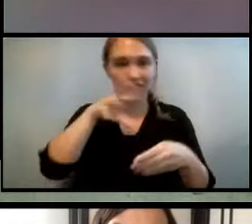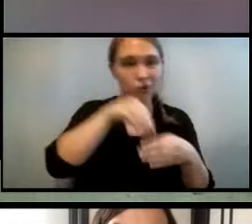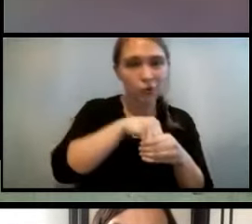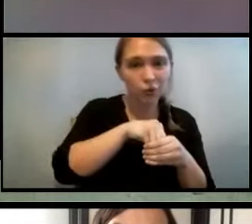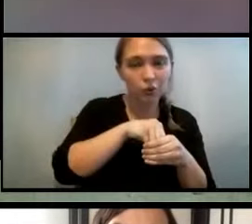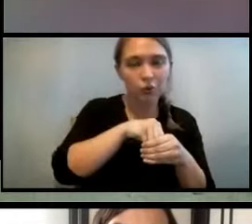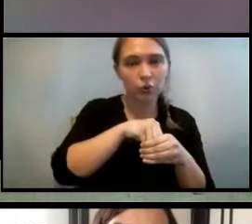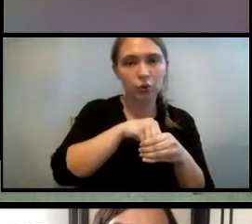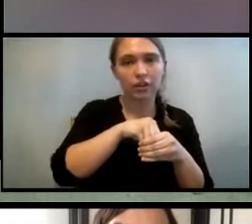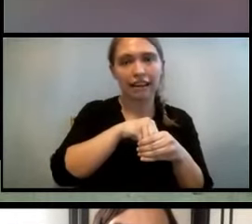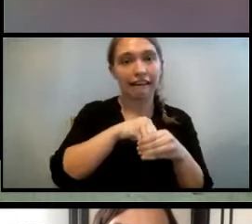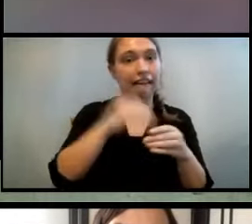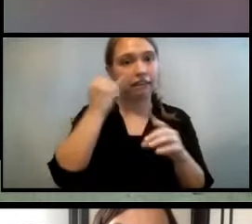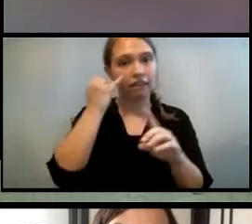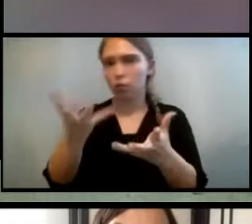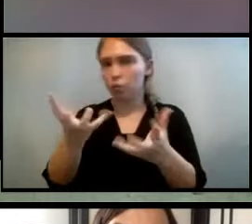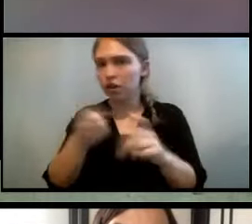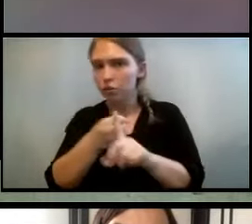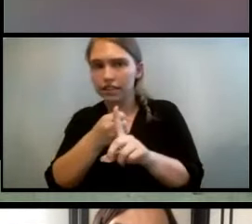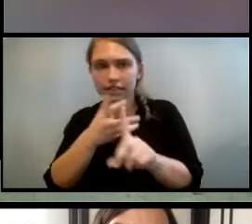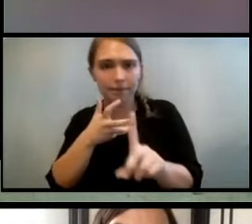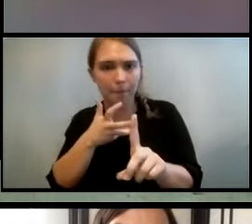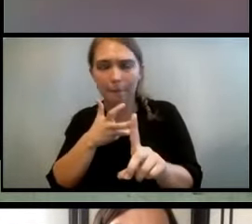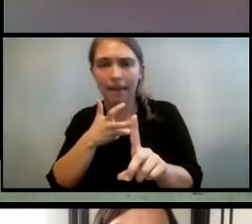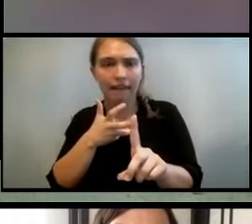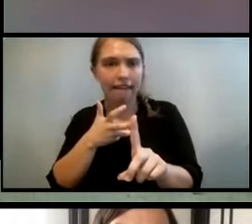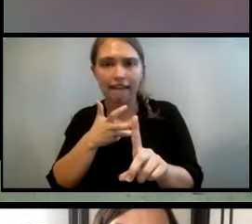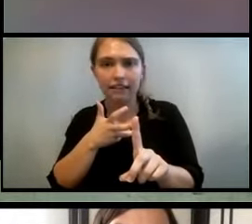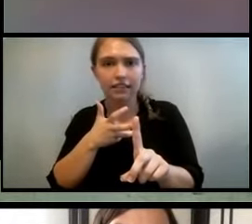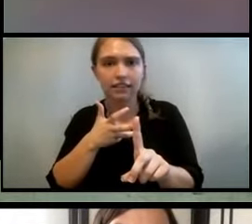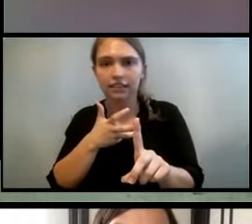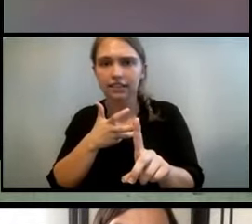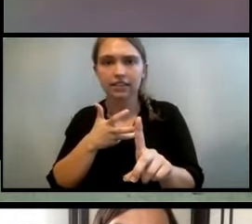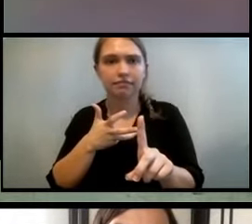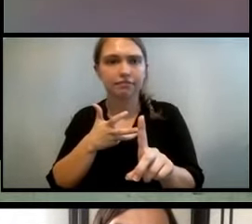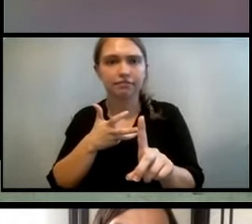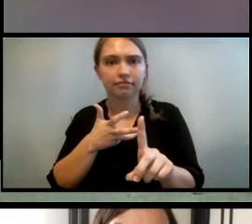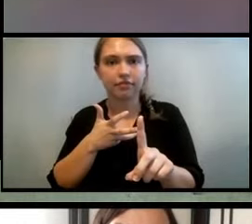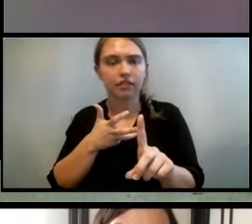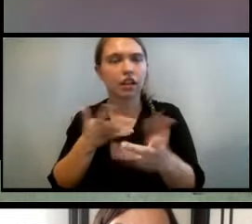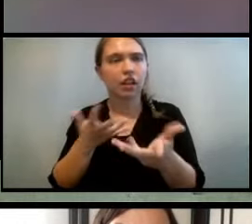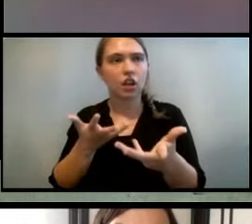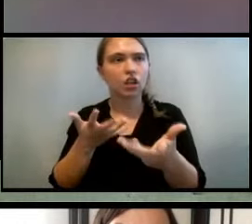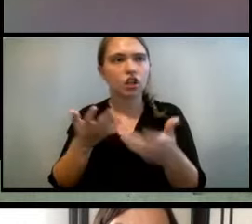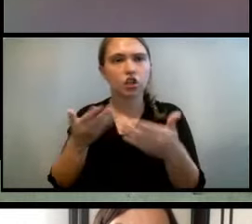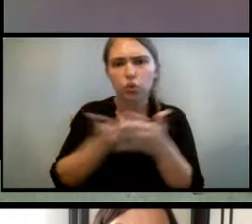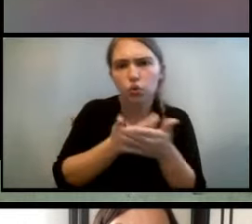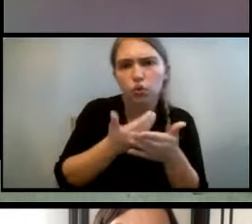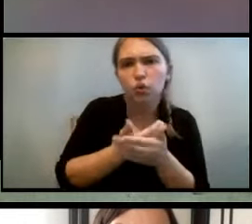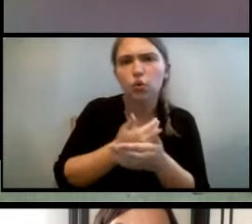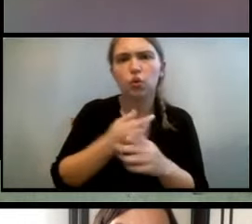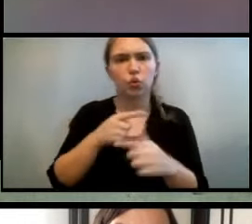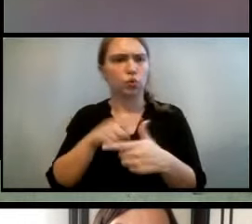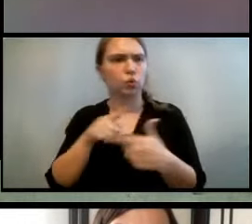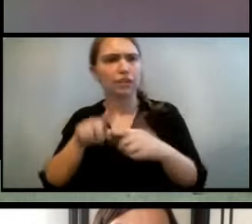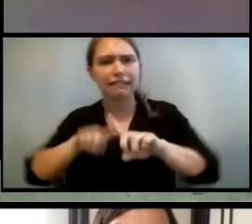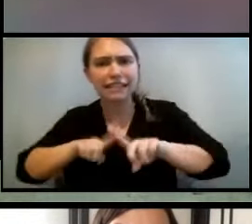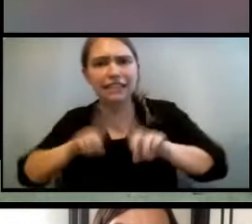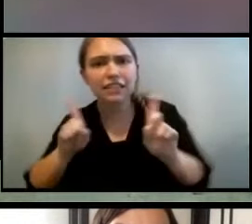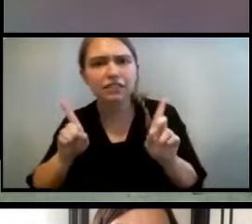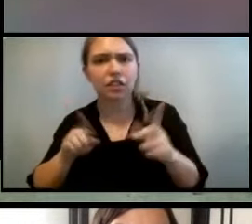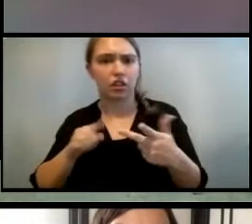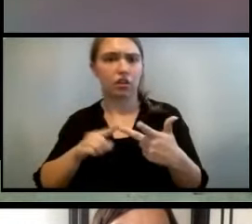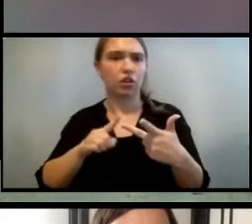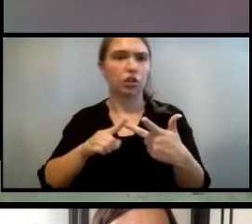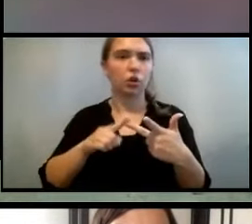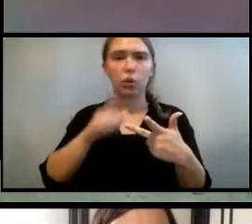it mean to expand the boundaries of what is new, what is different, who is emerging, what